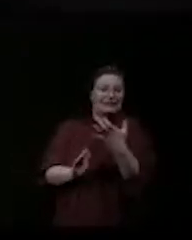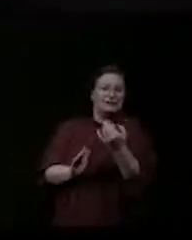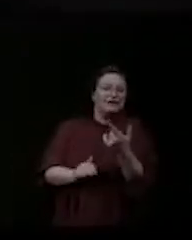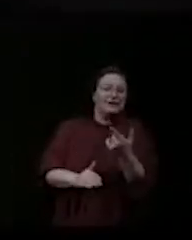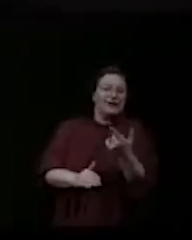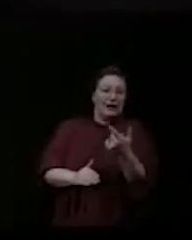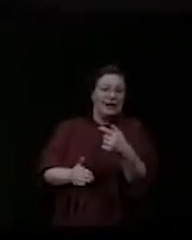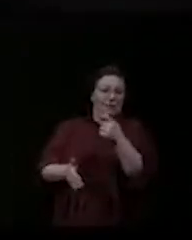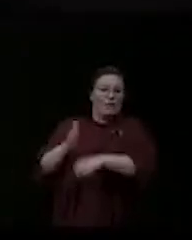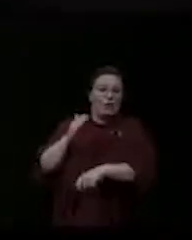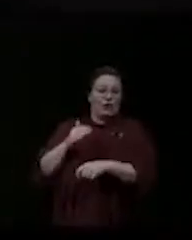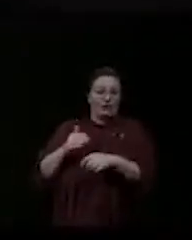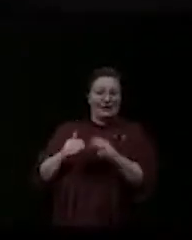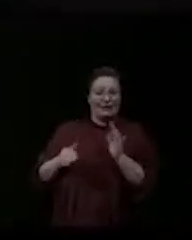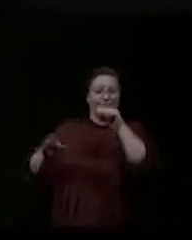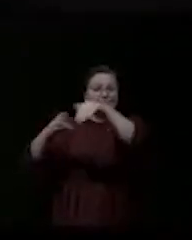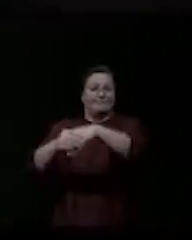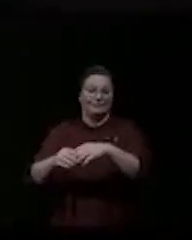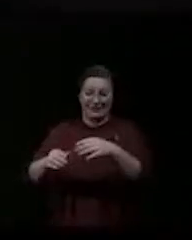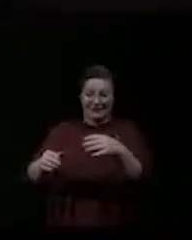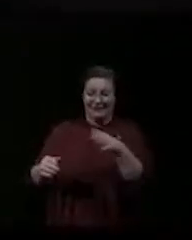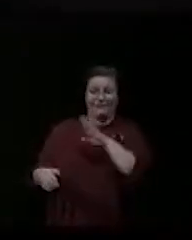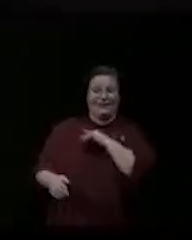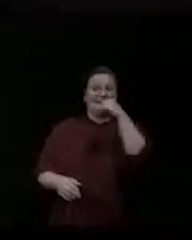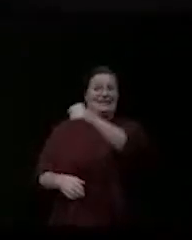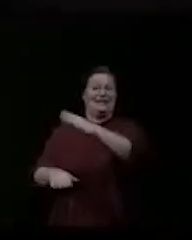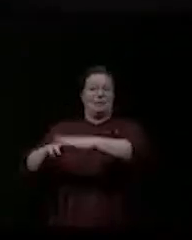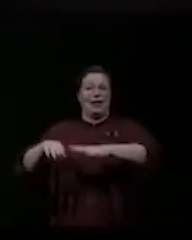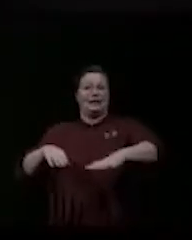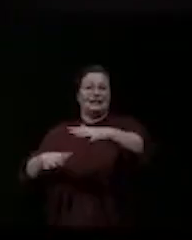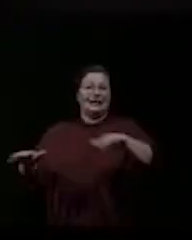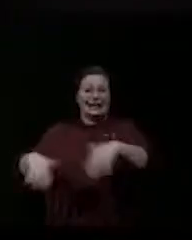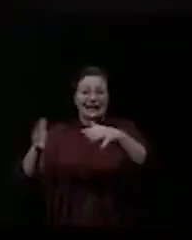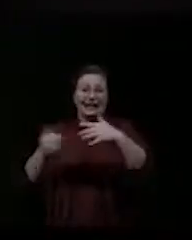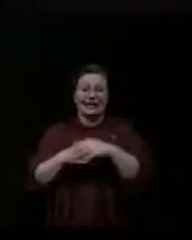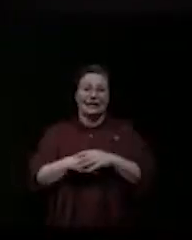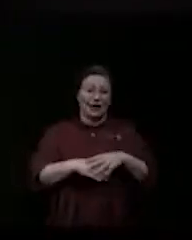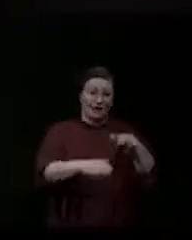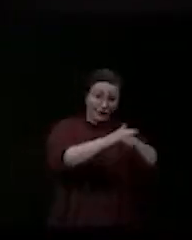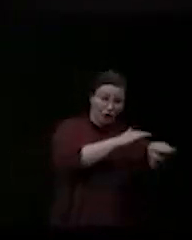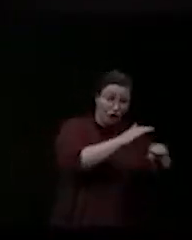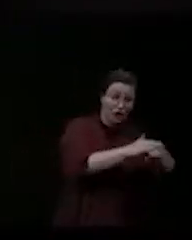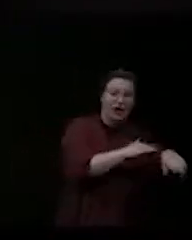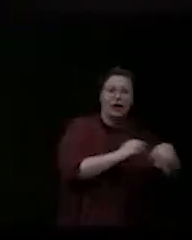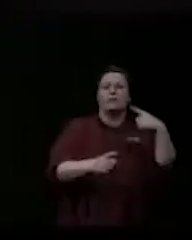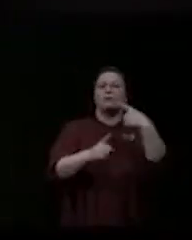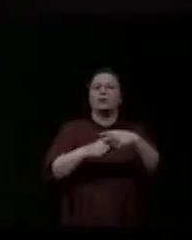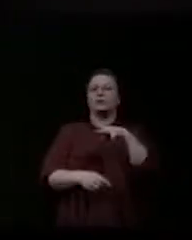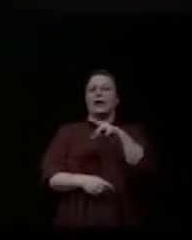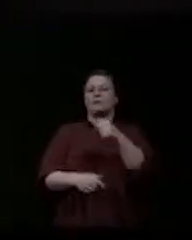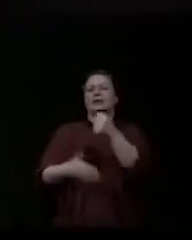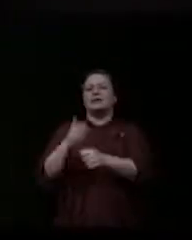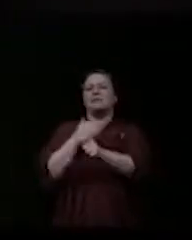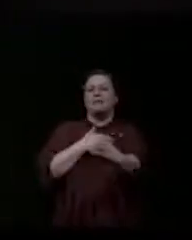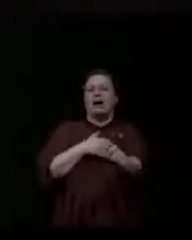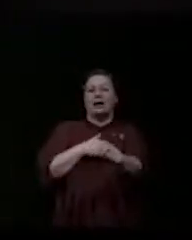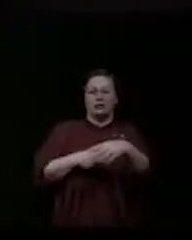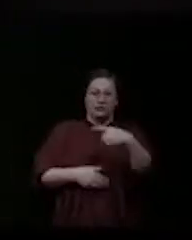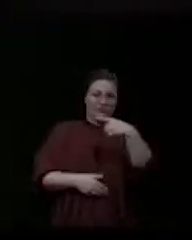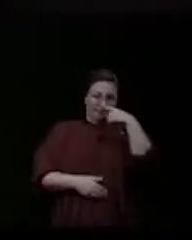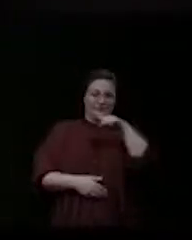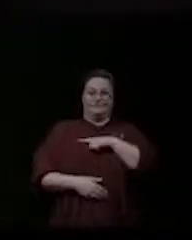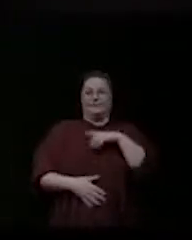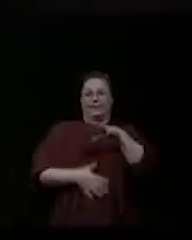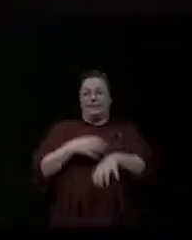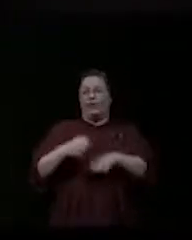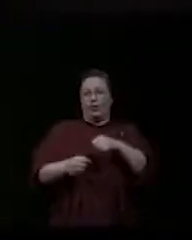in wars, refugees, and human rights defenders exposing abuses. The